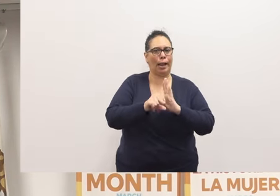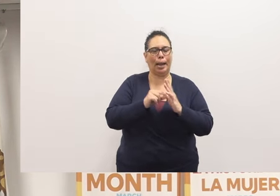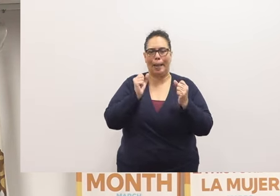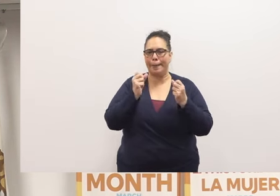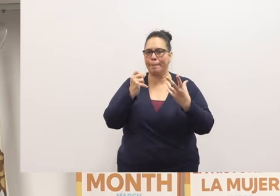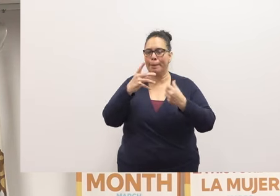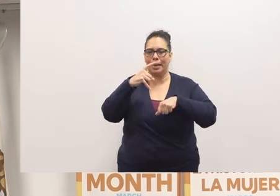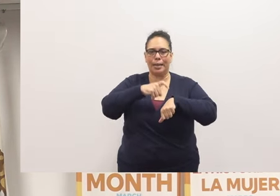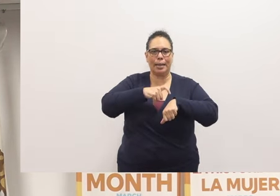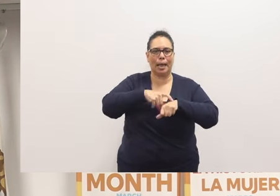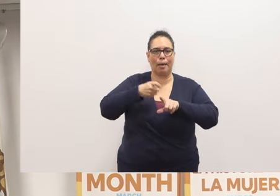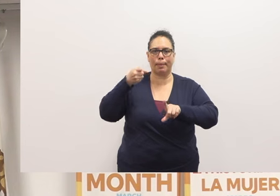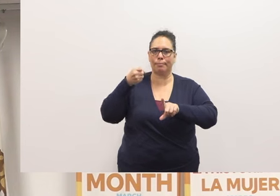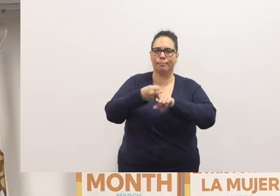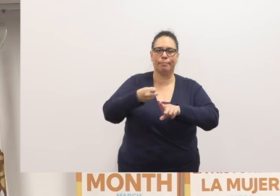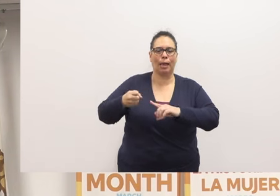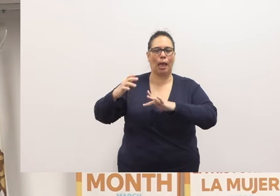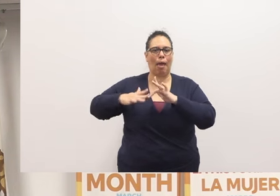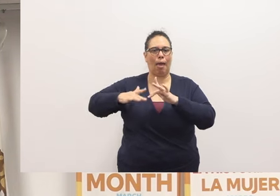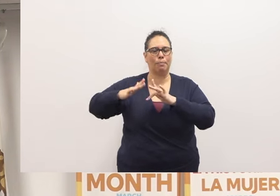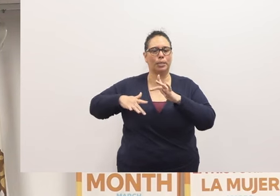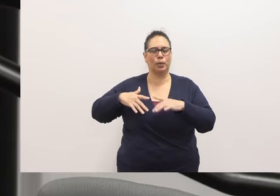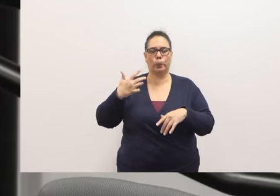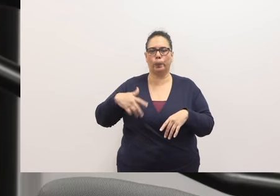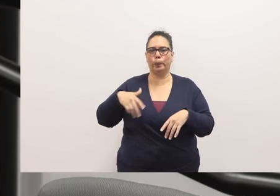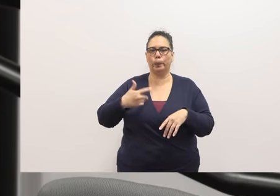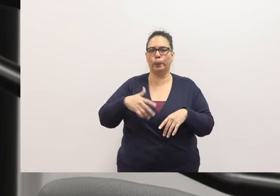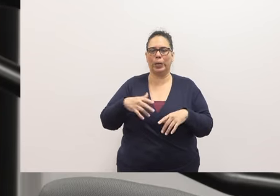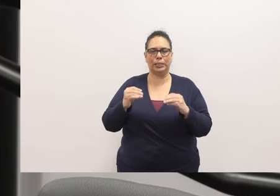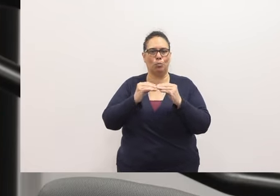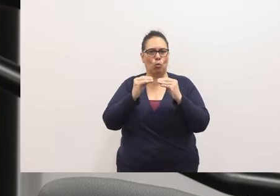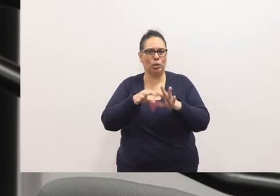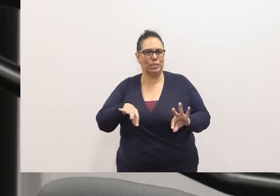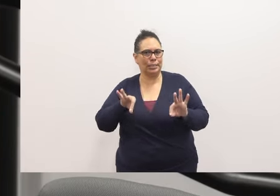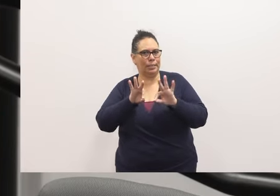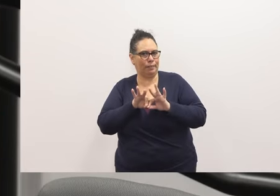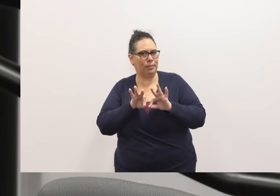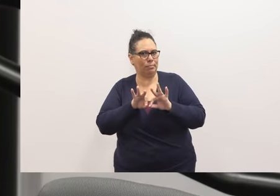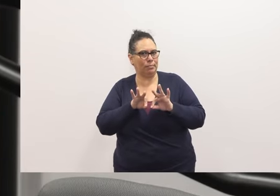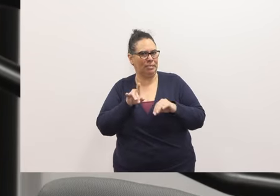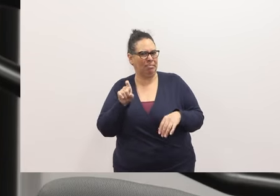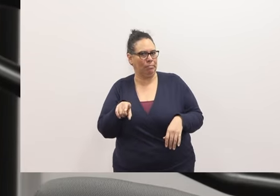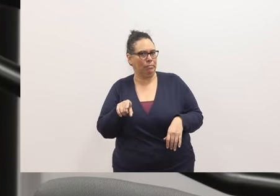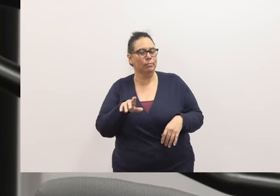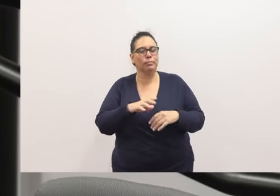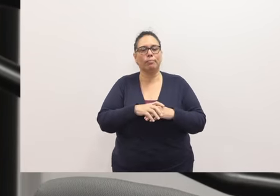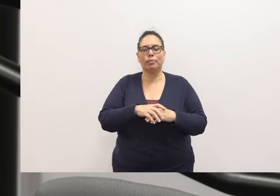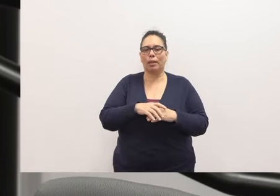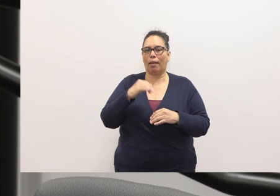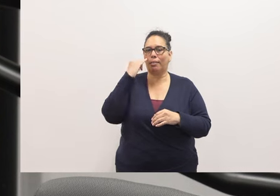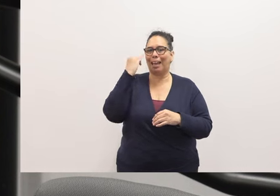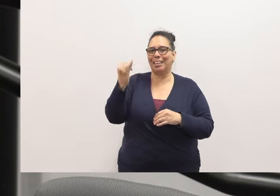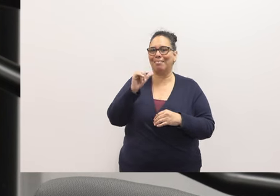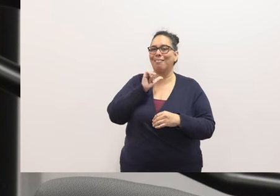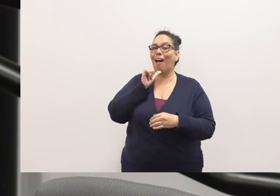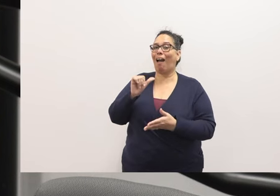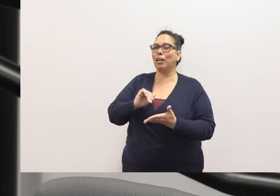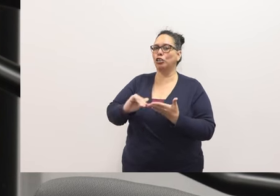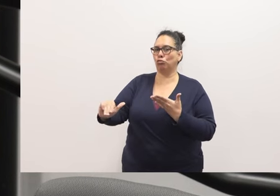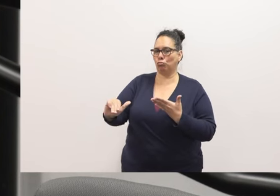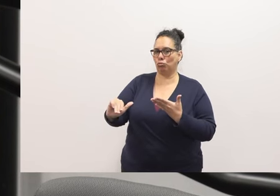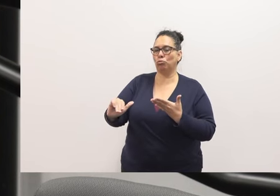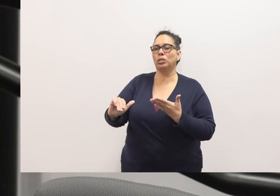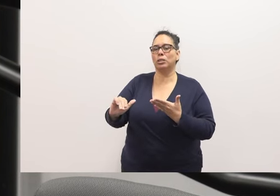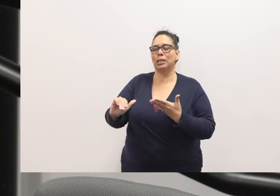the impact for absence is much more significant than we intend it to be. And the idea of unexcused absences